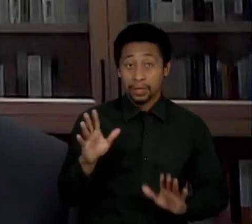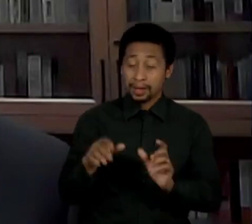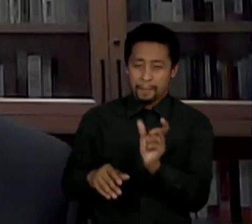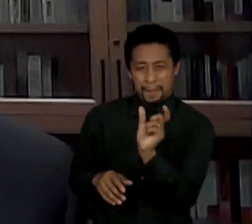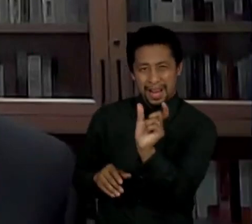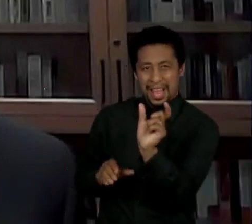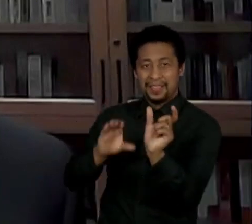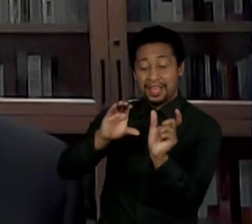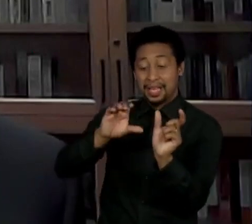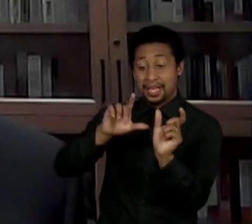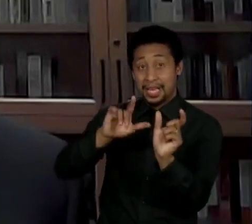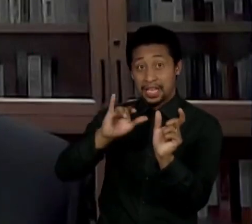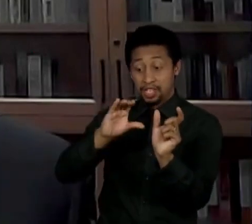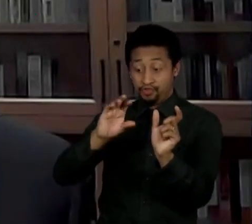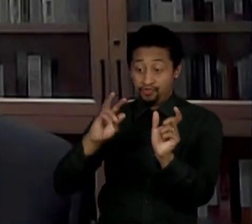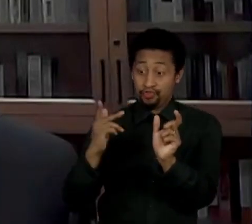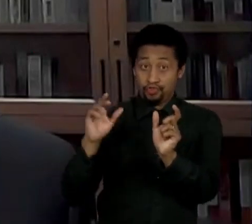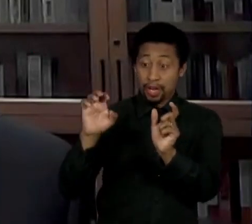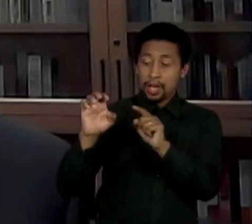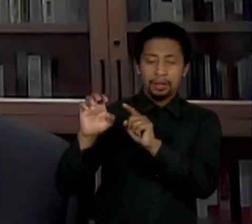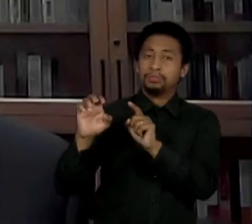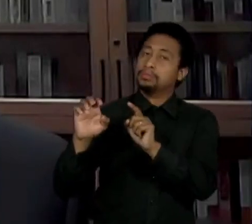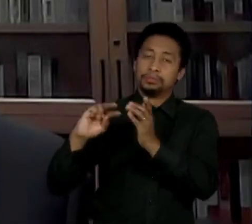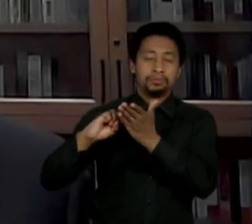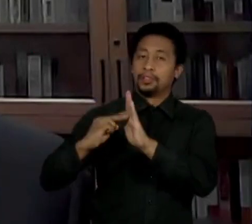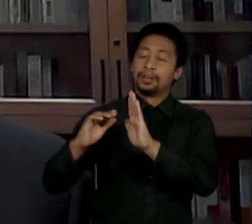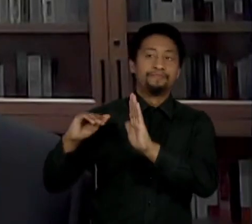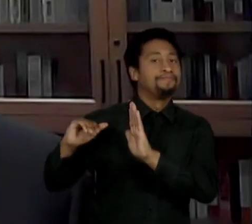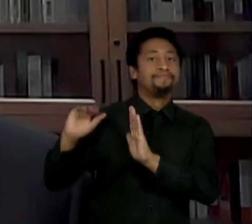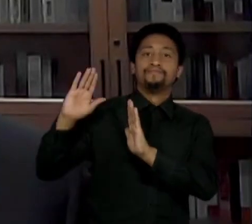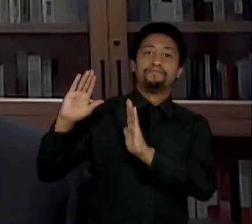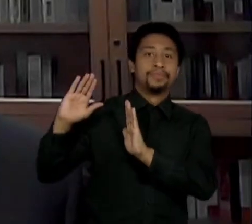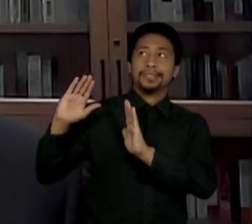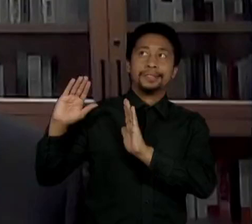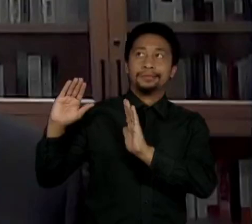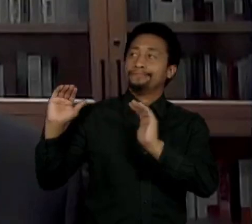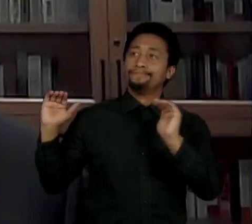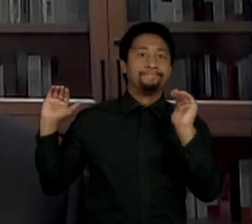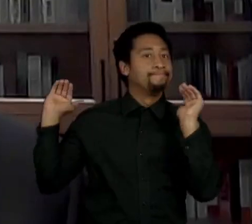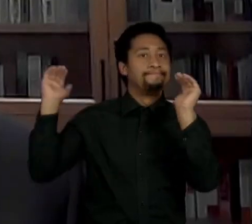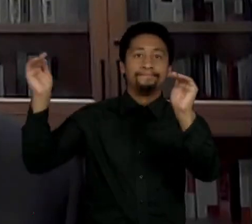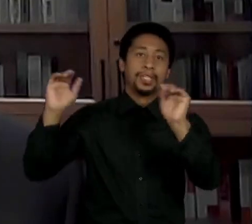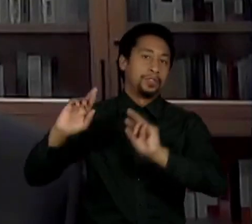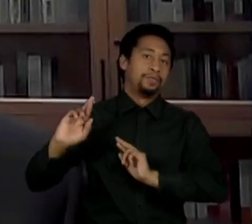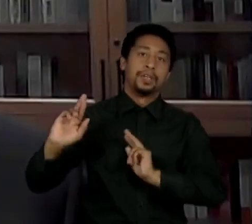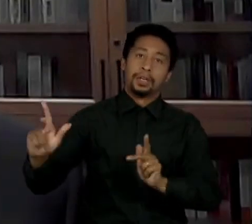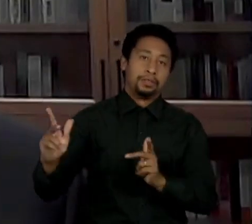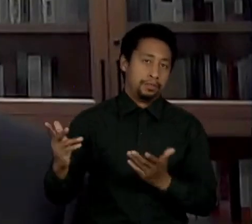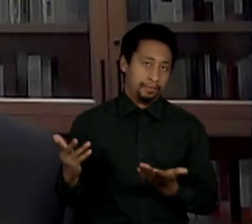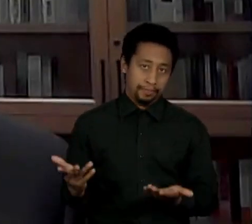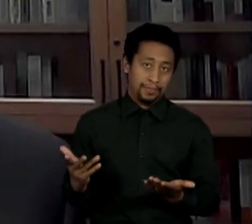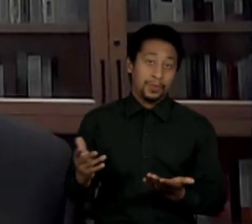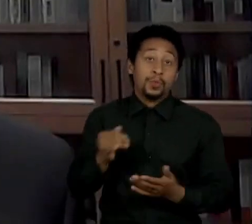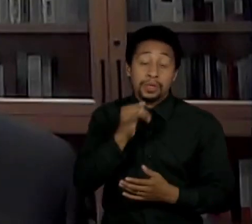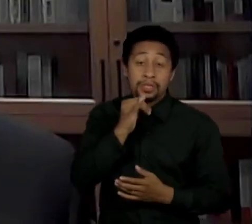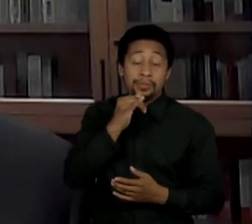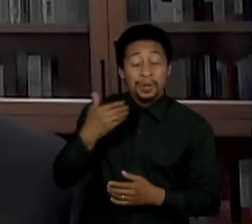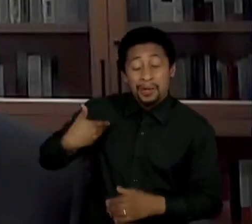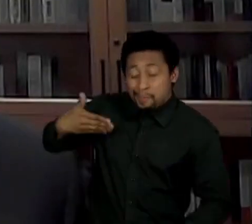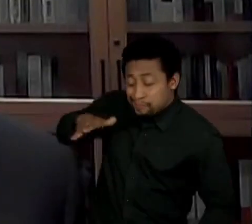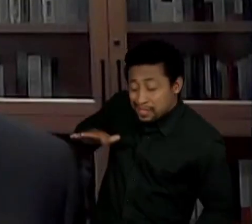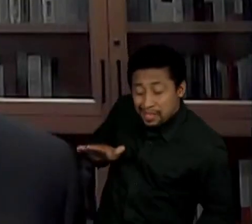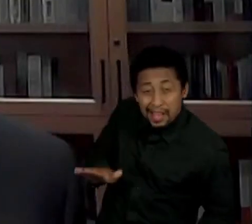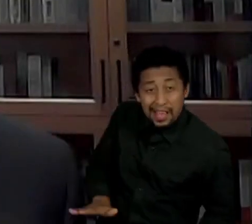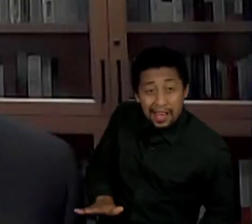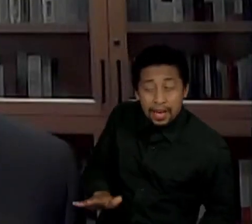cliché is that all the evil in this little world I've created is